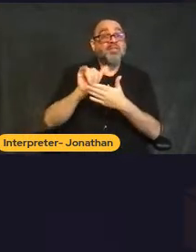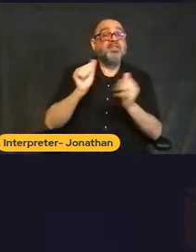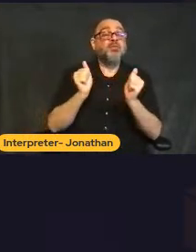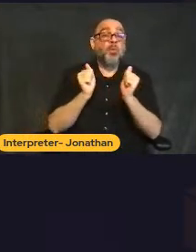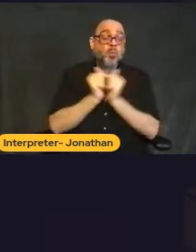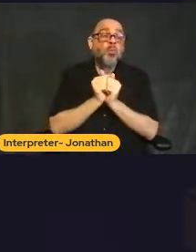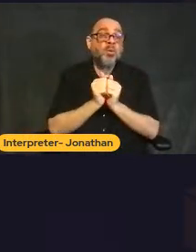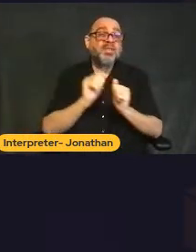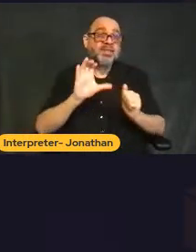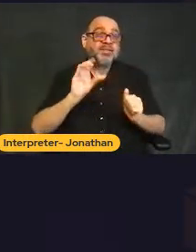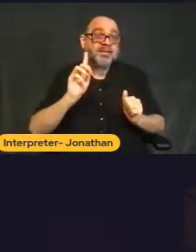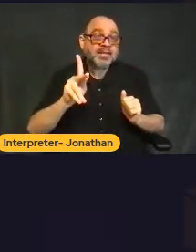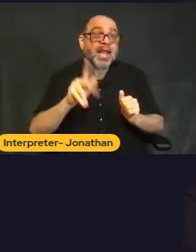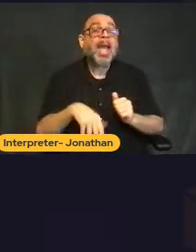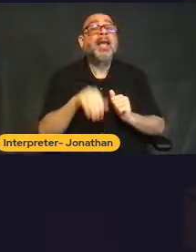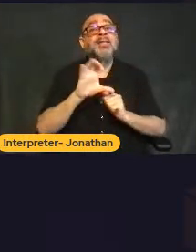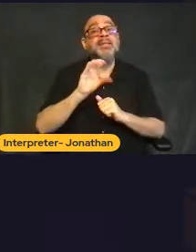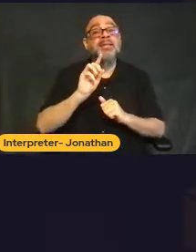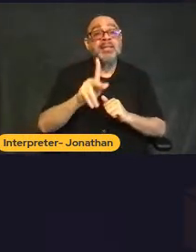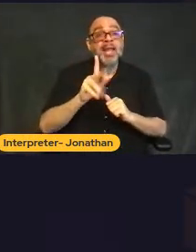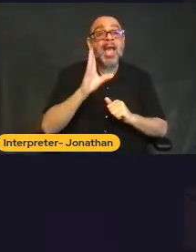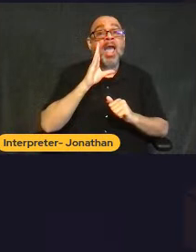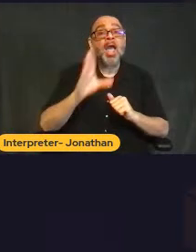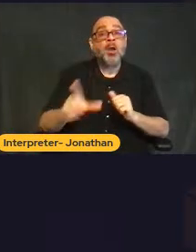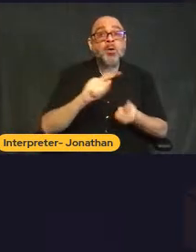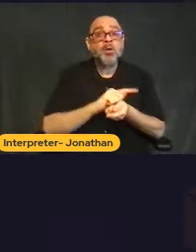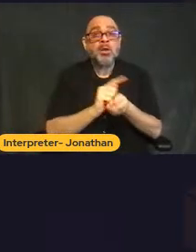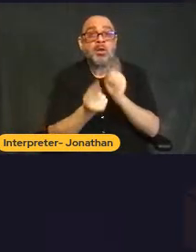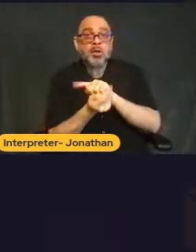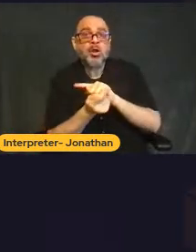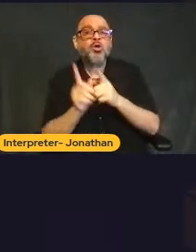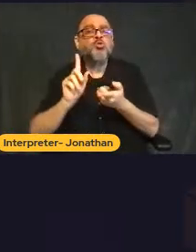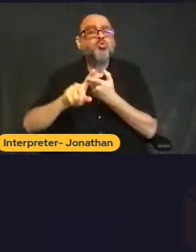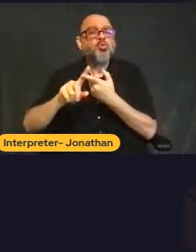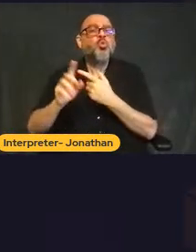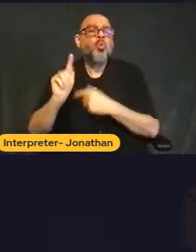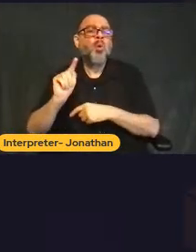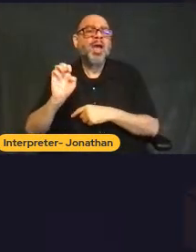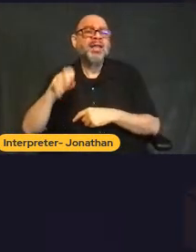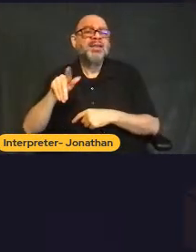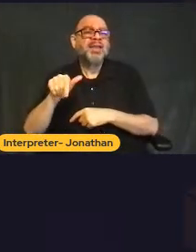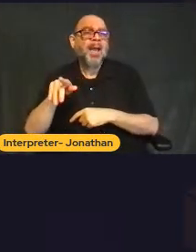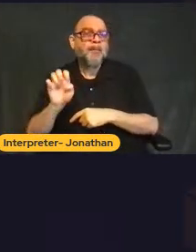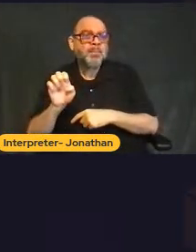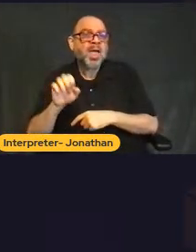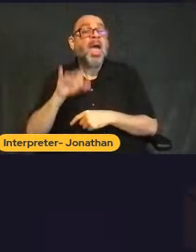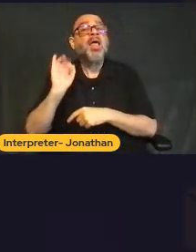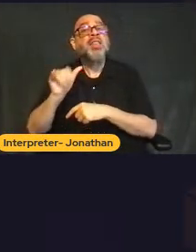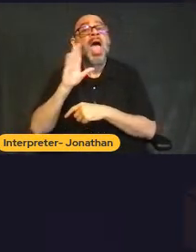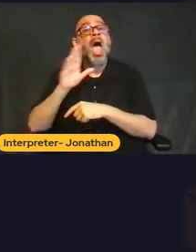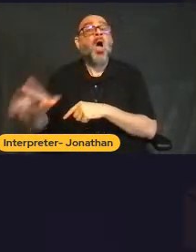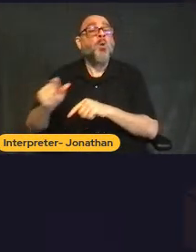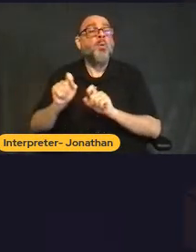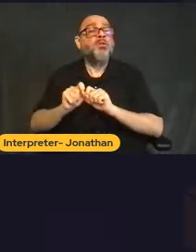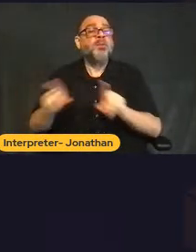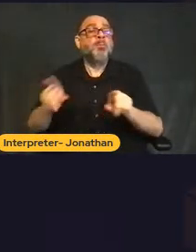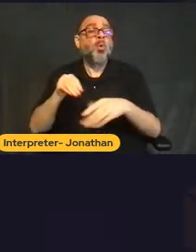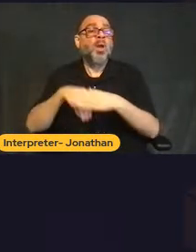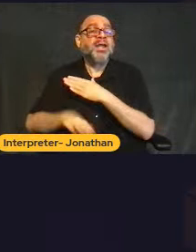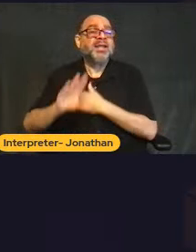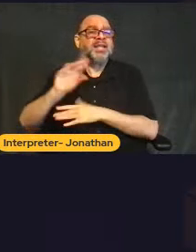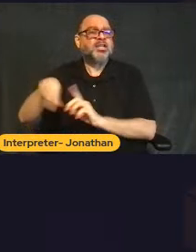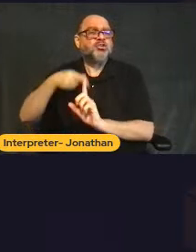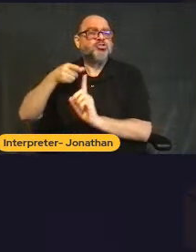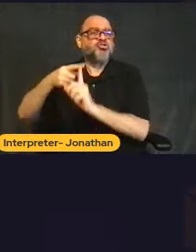CDK will be converted to CloudFormation template, which will be deployed in the target region to create